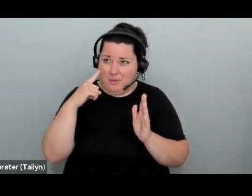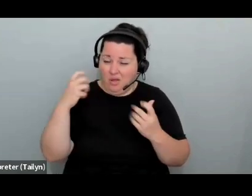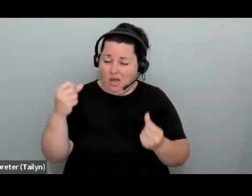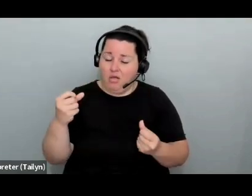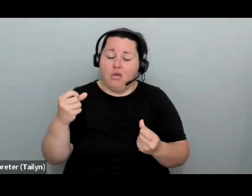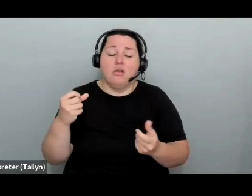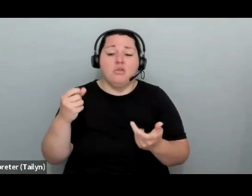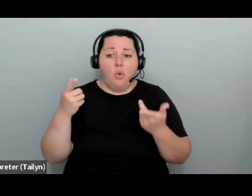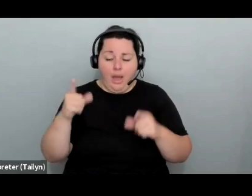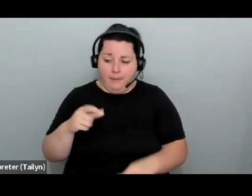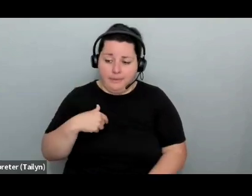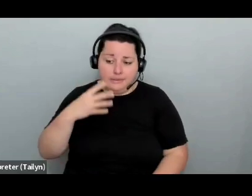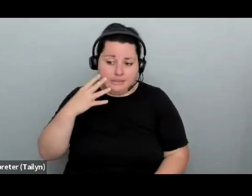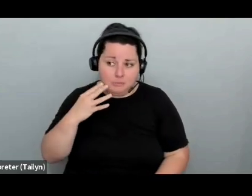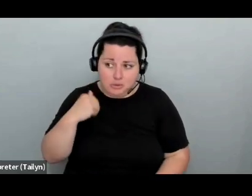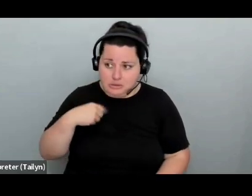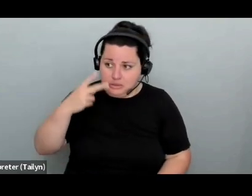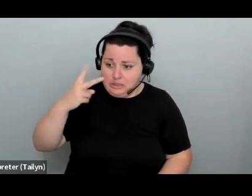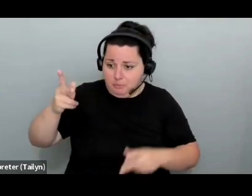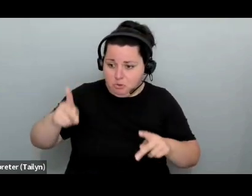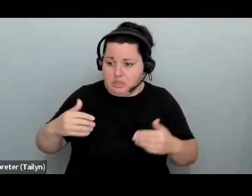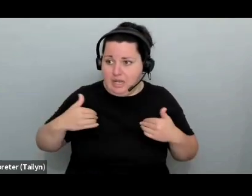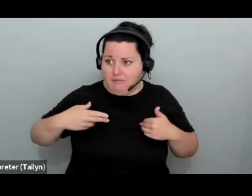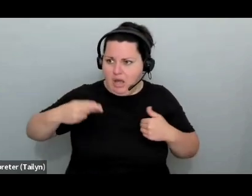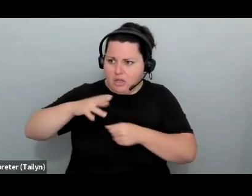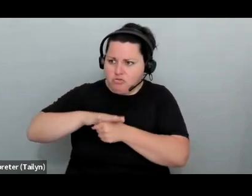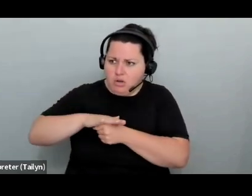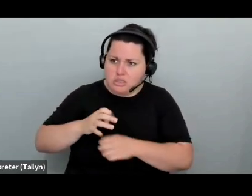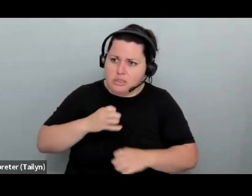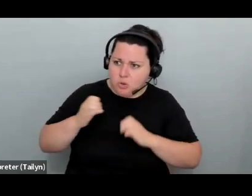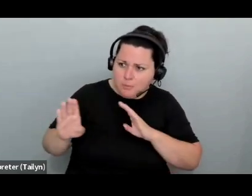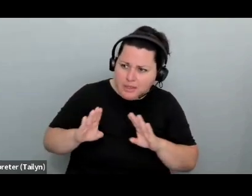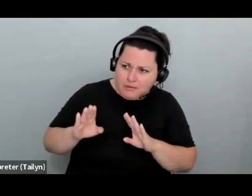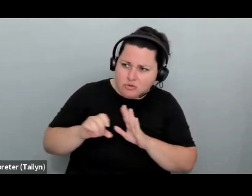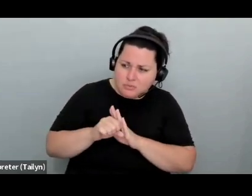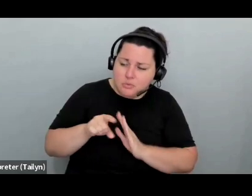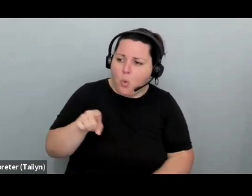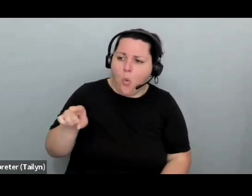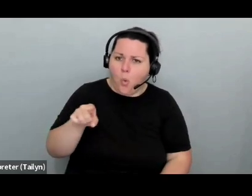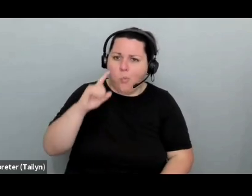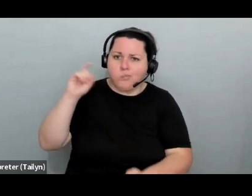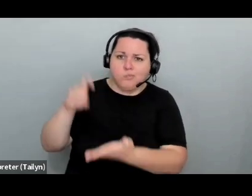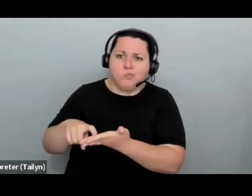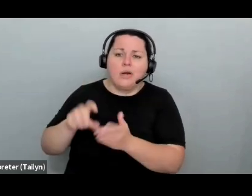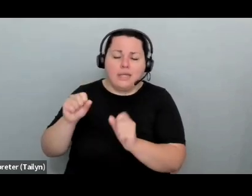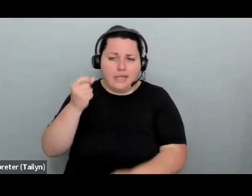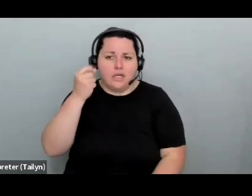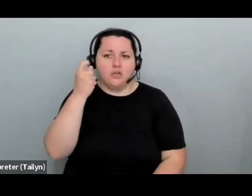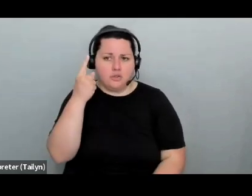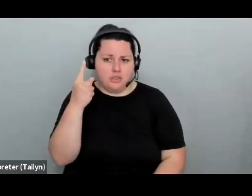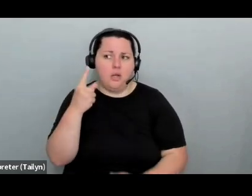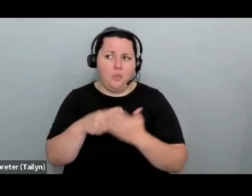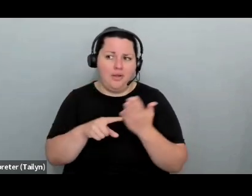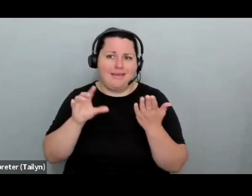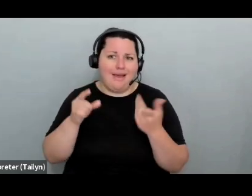in fact they come across an individual that has high stress, emotional, behavioral symptoms, they're able to understand what that is